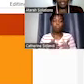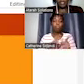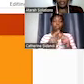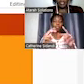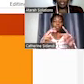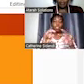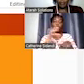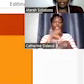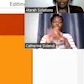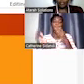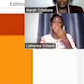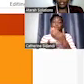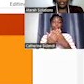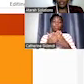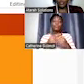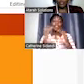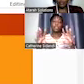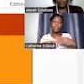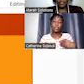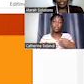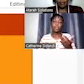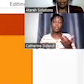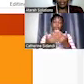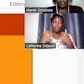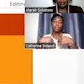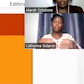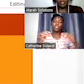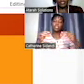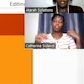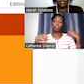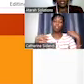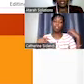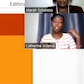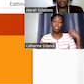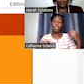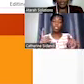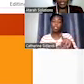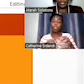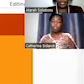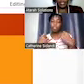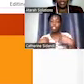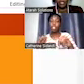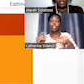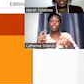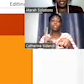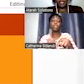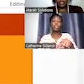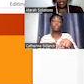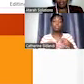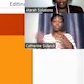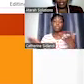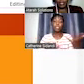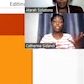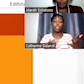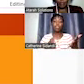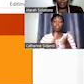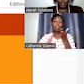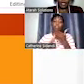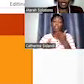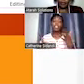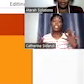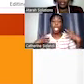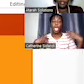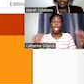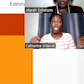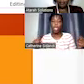intervention, accept help, try volunteering during your free time. This can be bring quick healing. Seek legal advice and